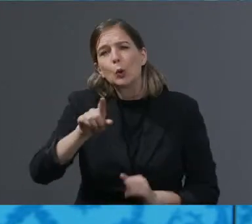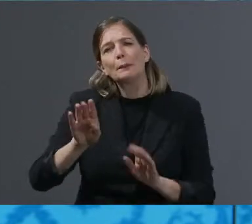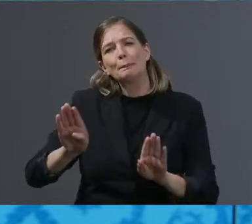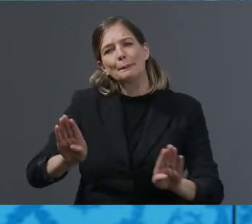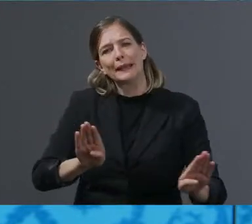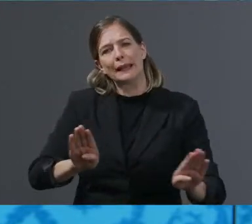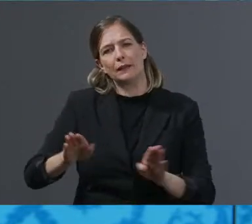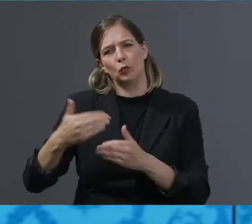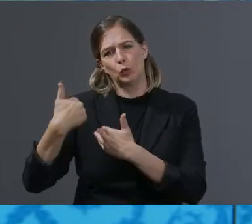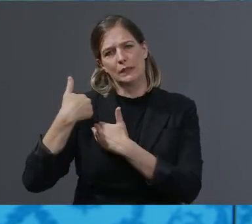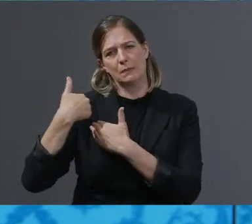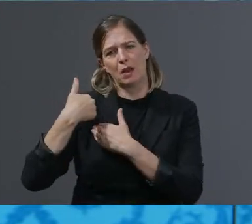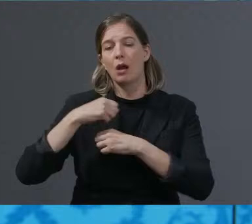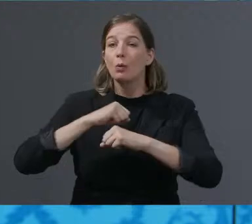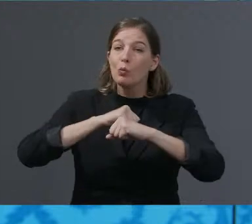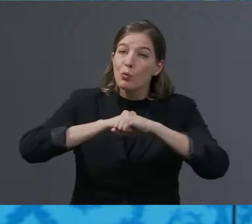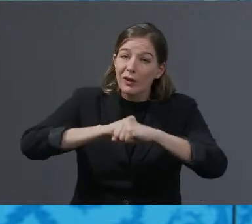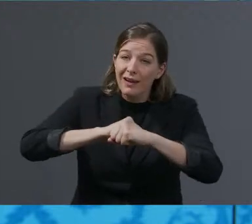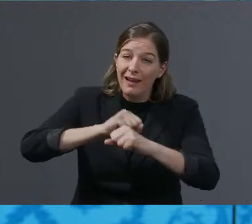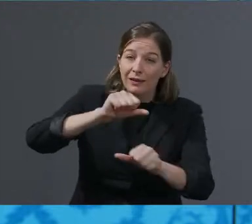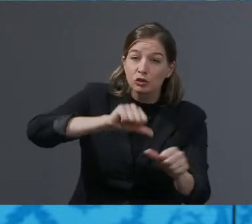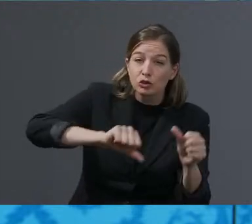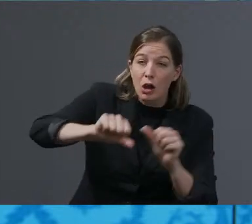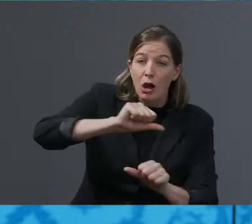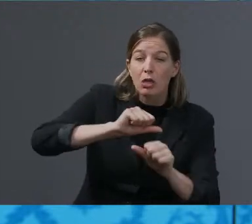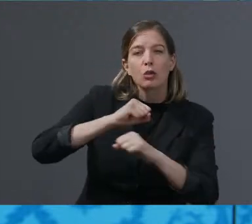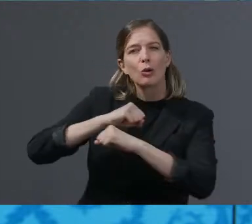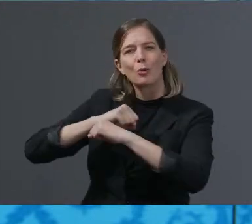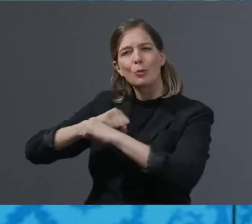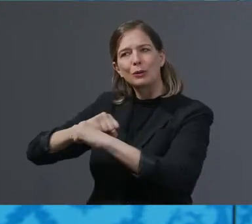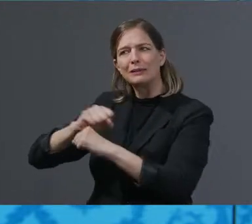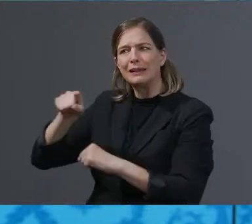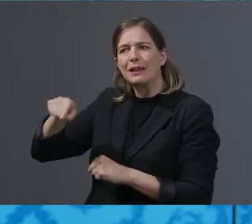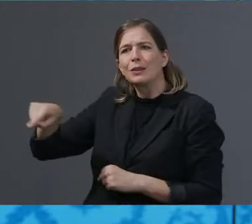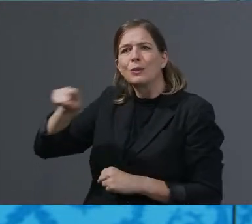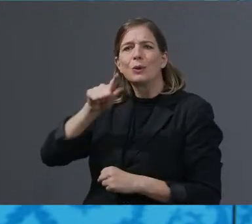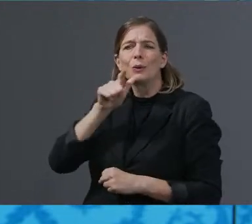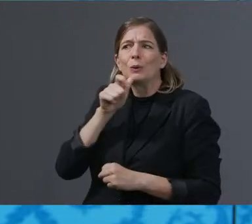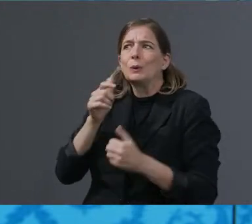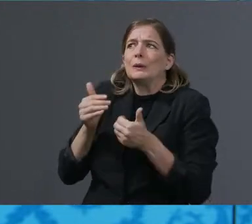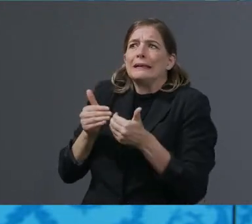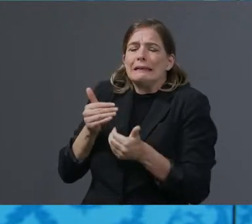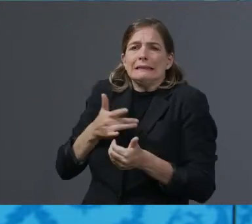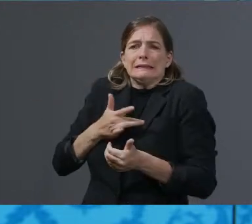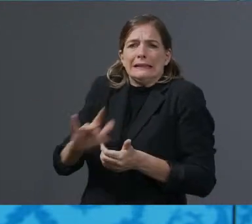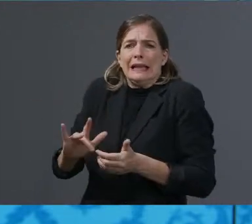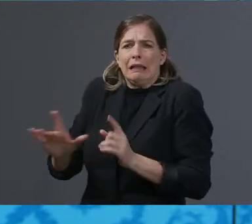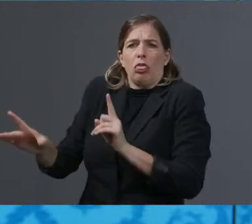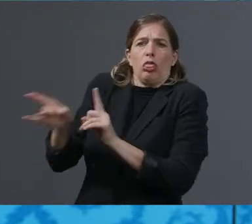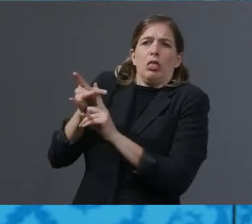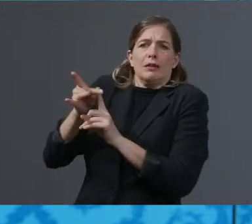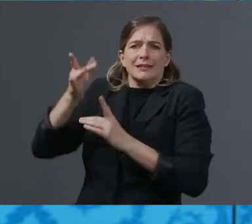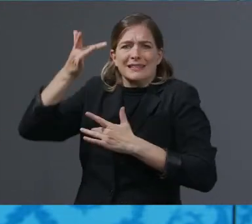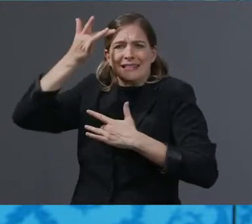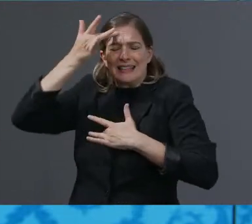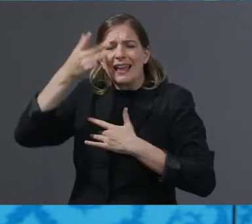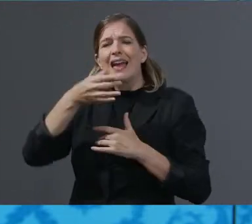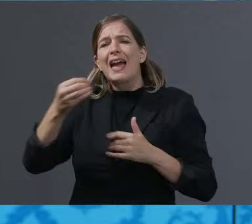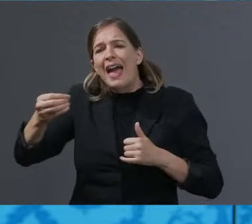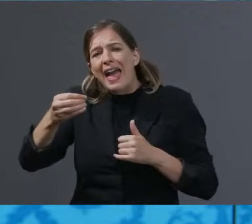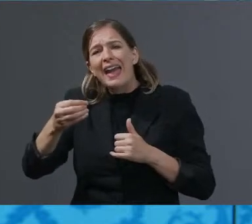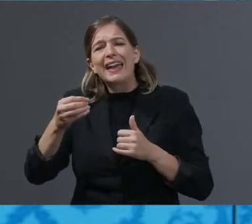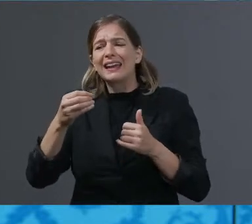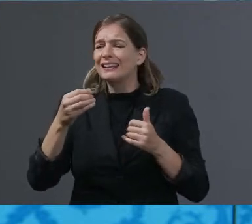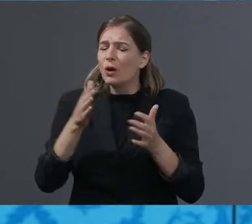other, protect the most vulnerable, and follow that focus of physically distancing, of washing your hands,